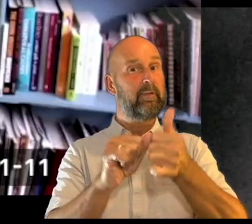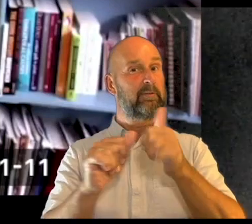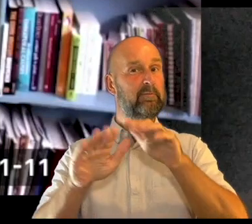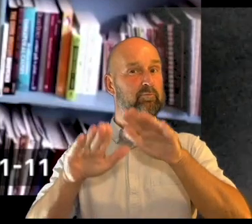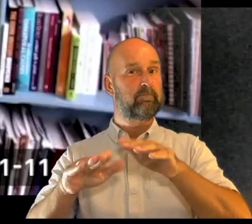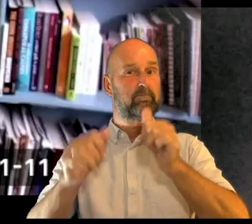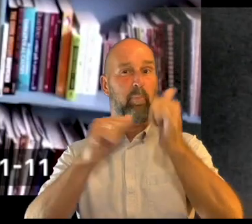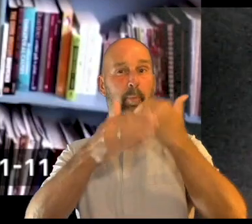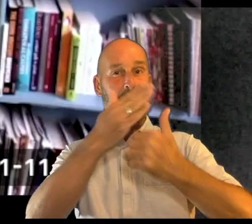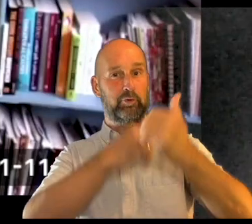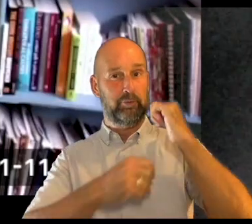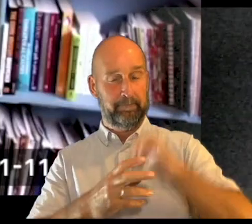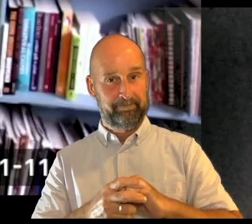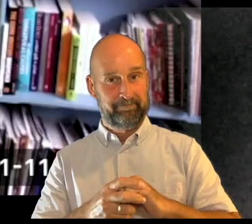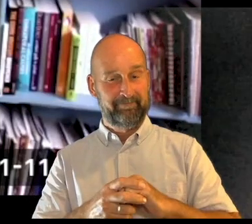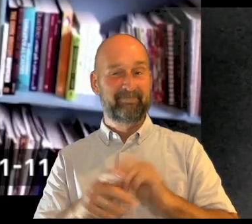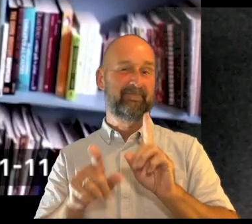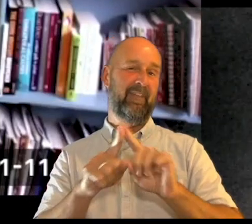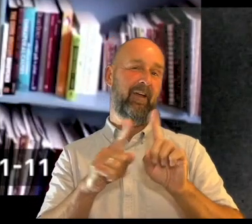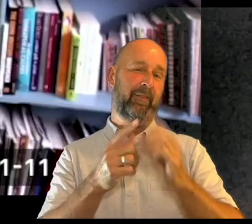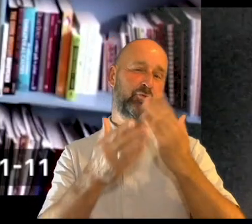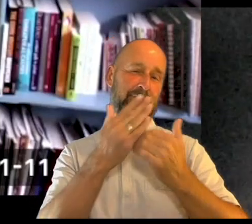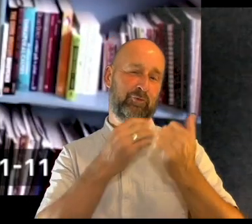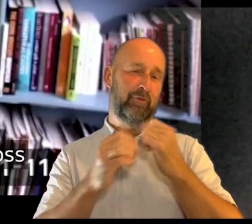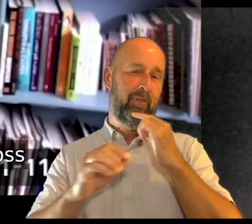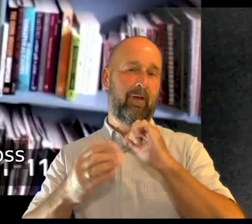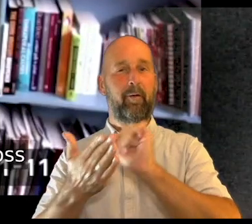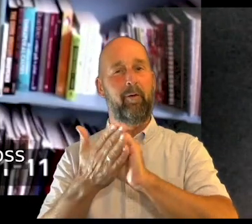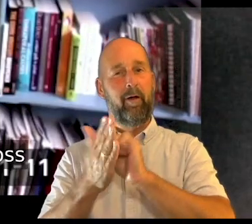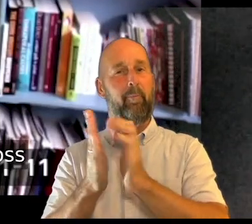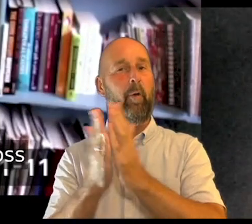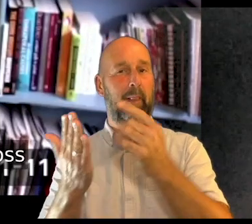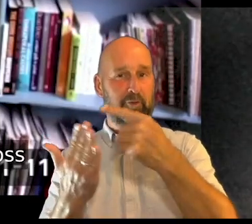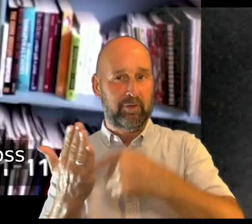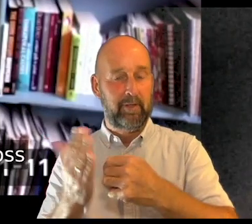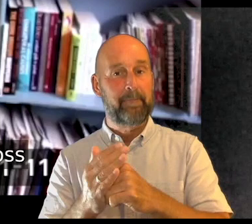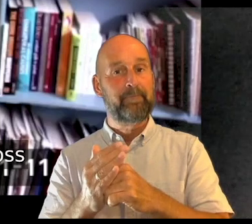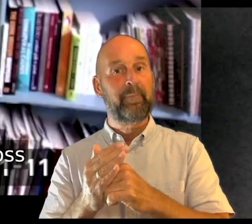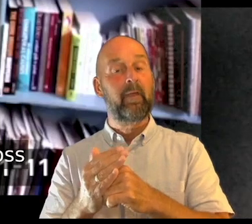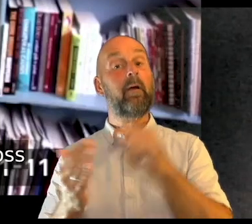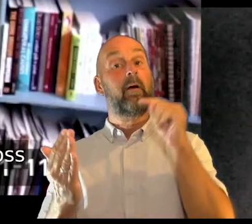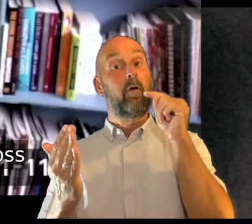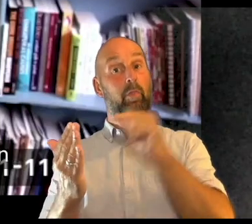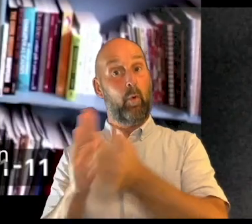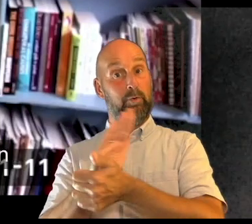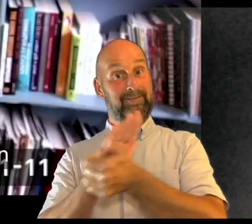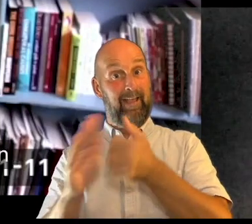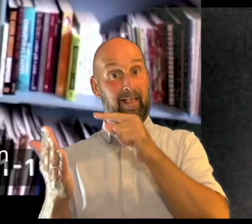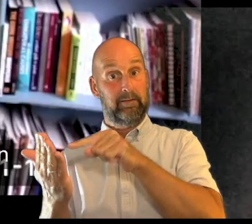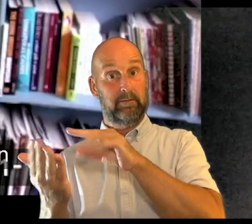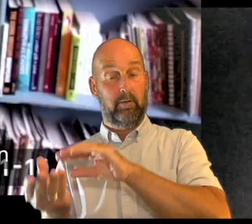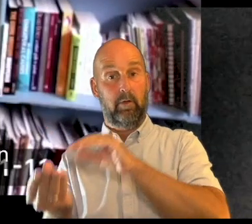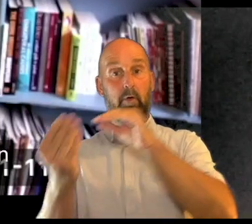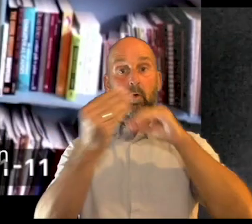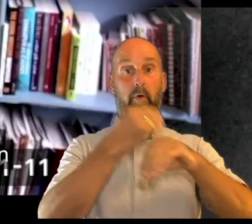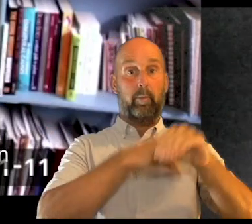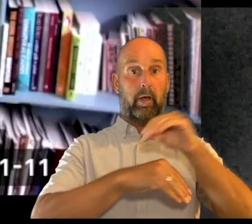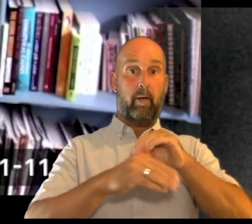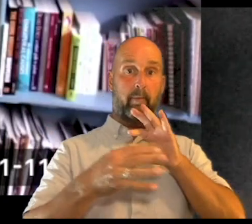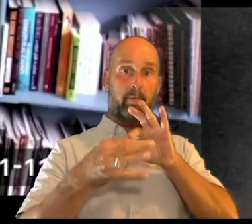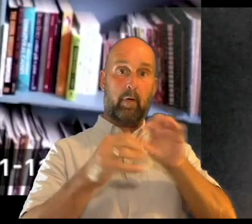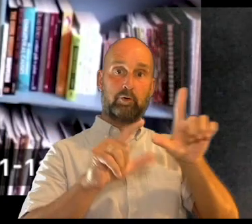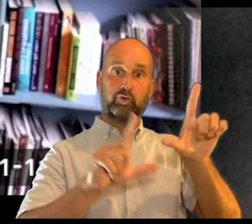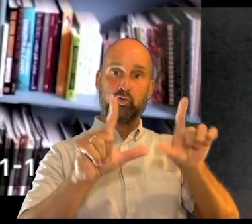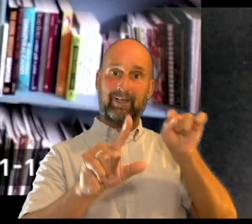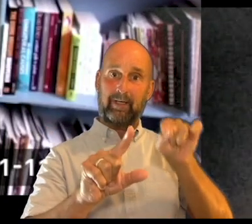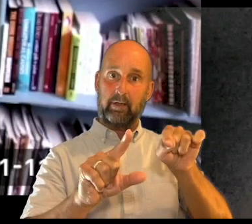Random House and other traditional publishers. And it's transporting those skills across but making them relevant to the screen, working